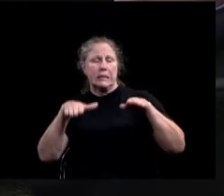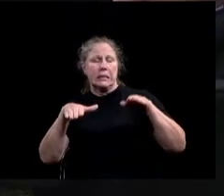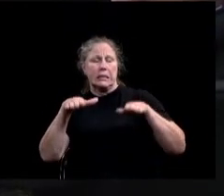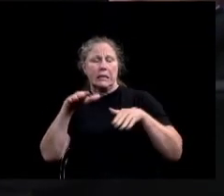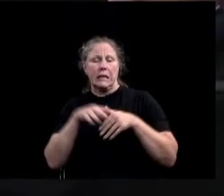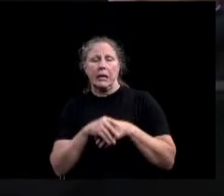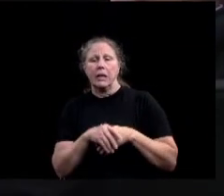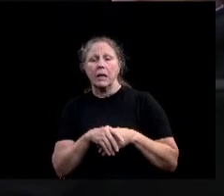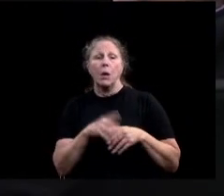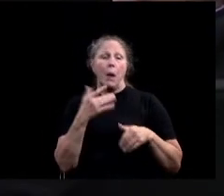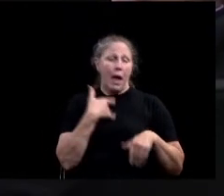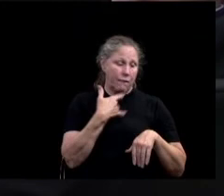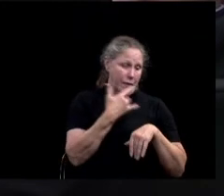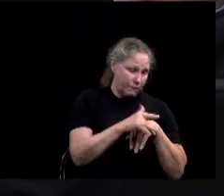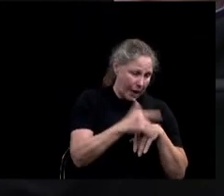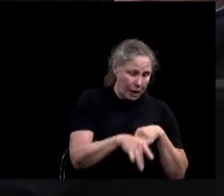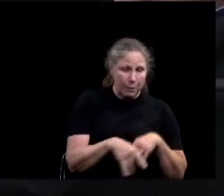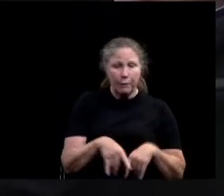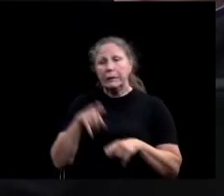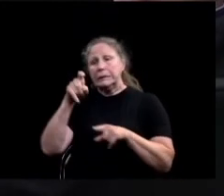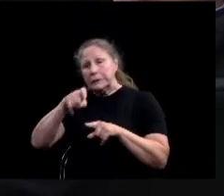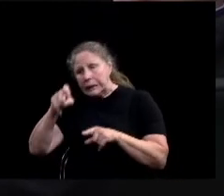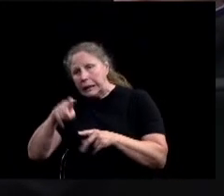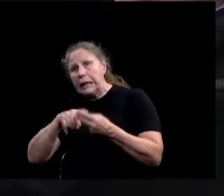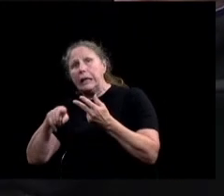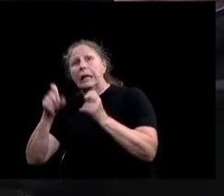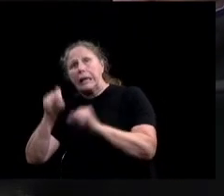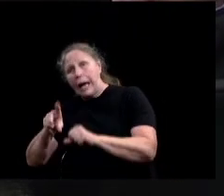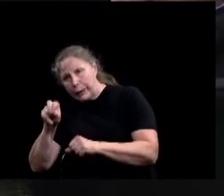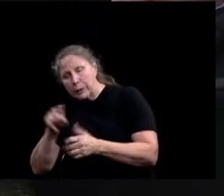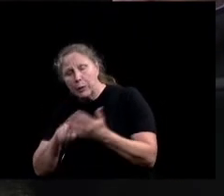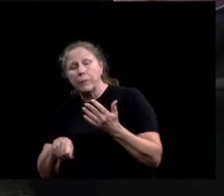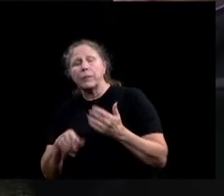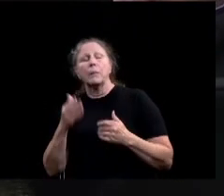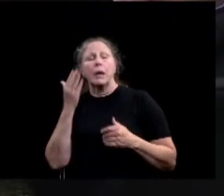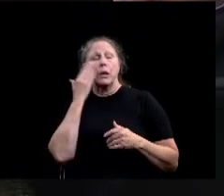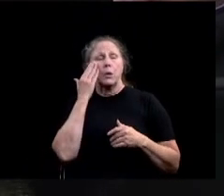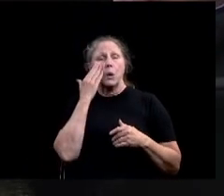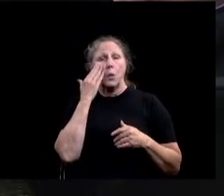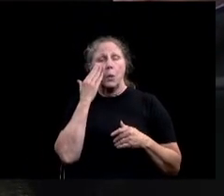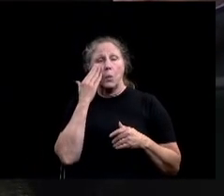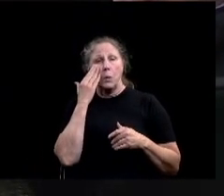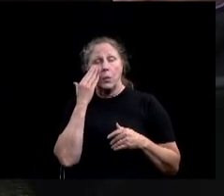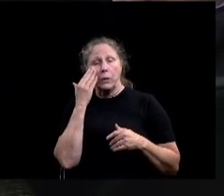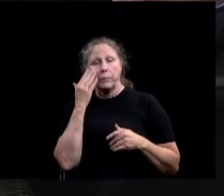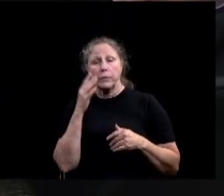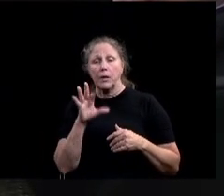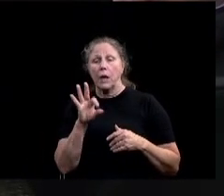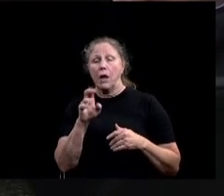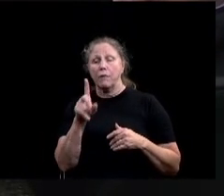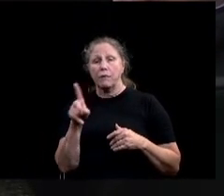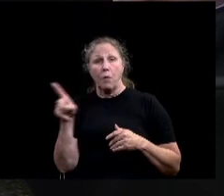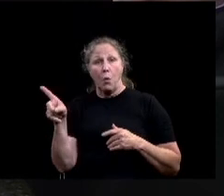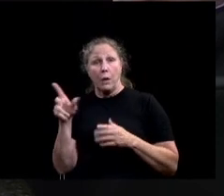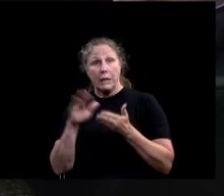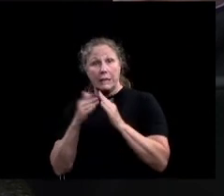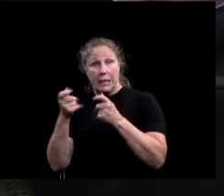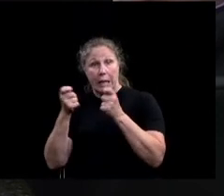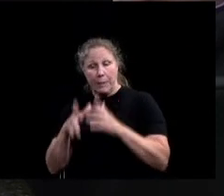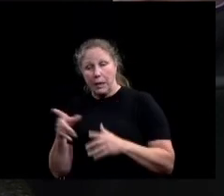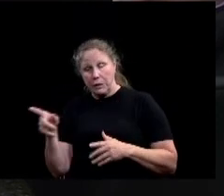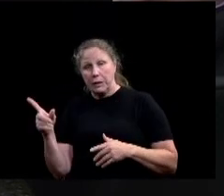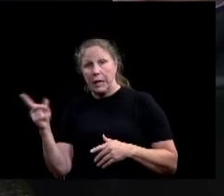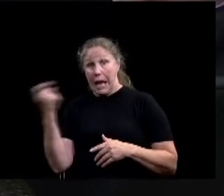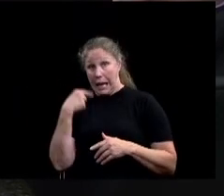know that incoming manager Ford has asked us to look at the potential cost